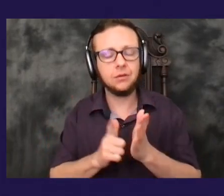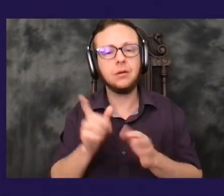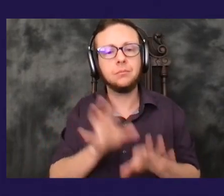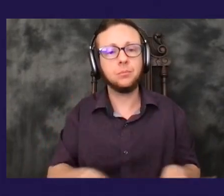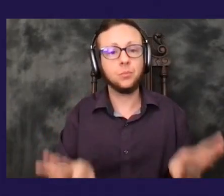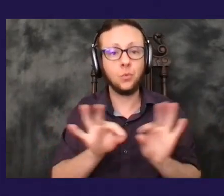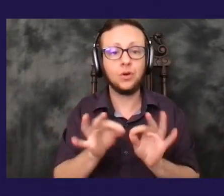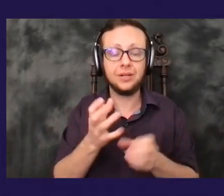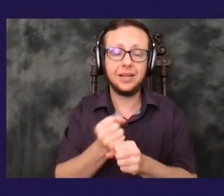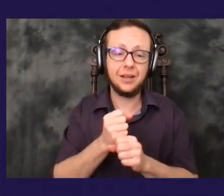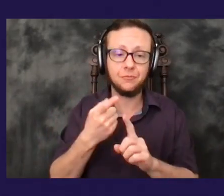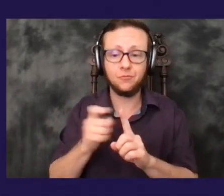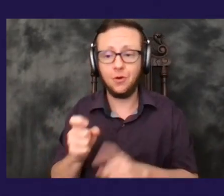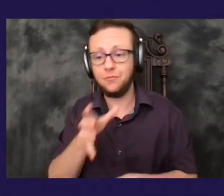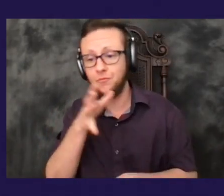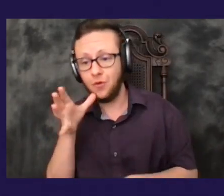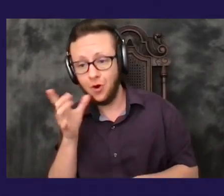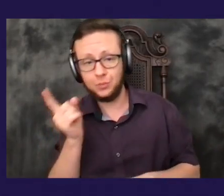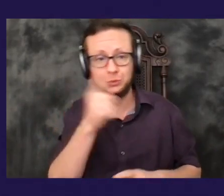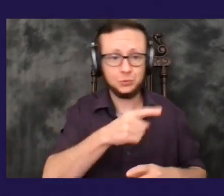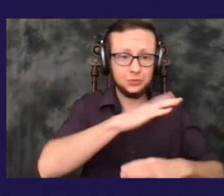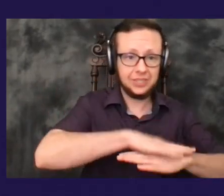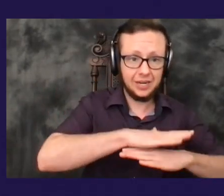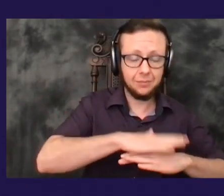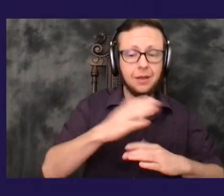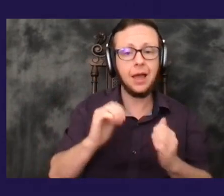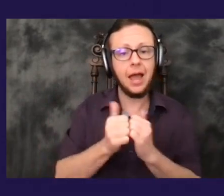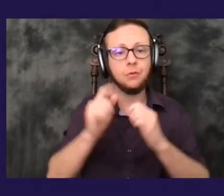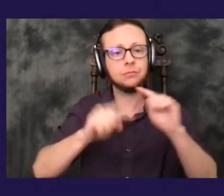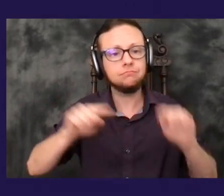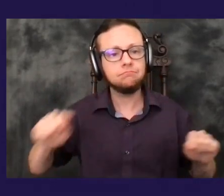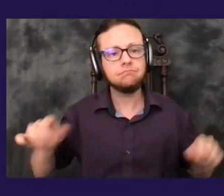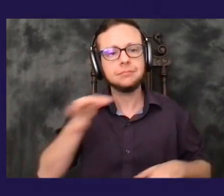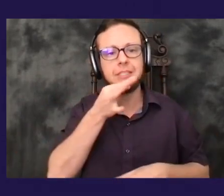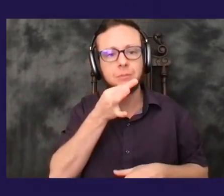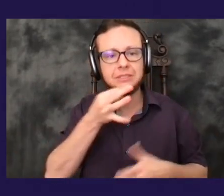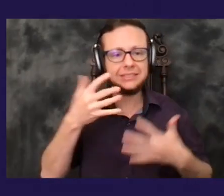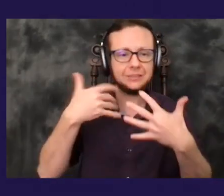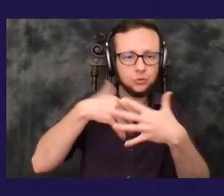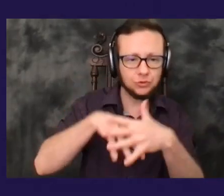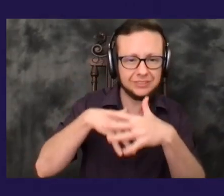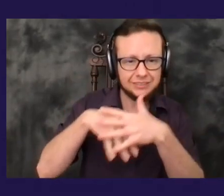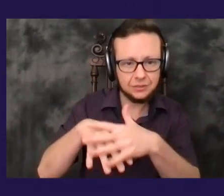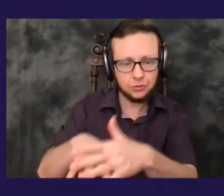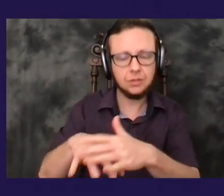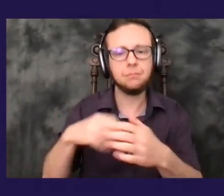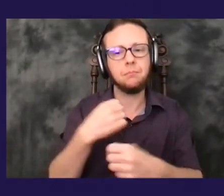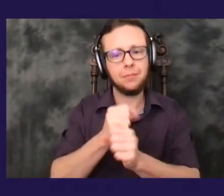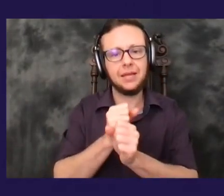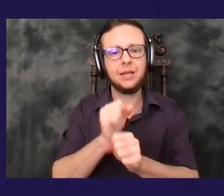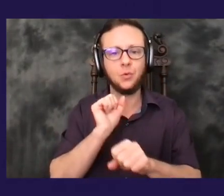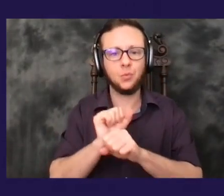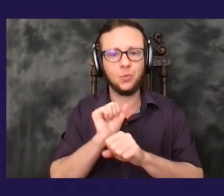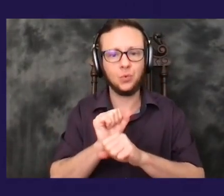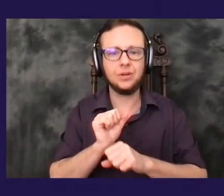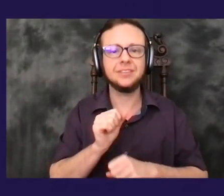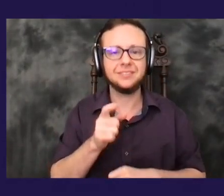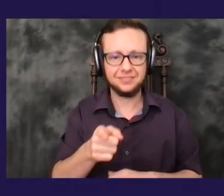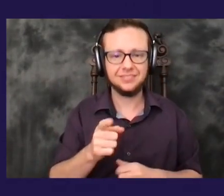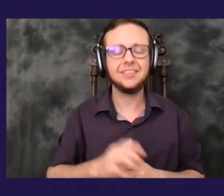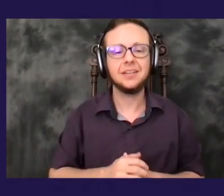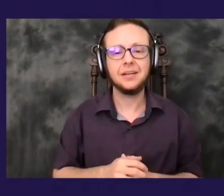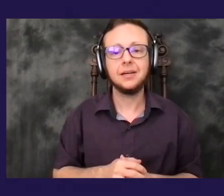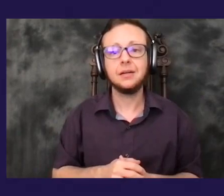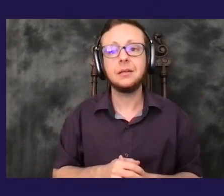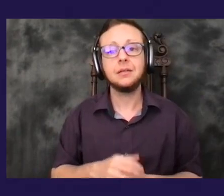much diverse expertise has to be integrated into practice to make all that work. I think there's an animation you can advance. Law is not